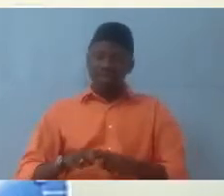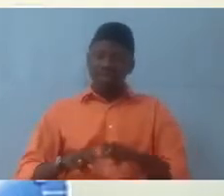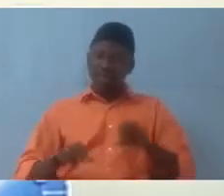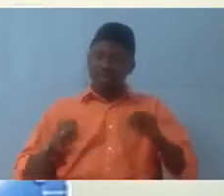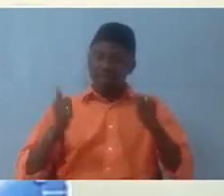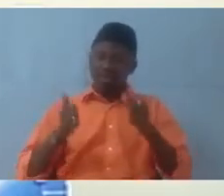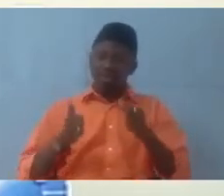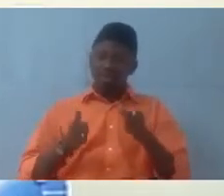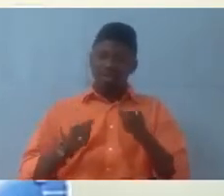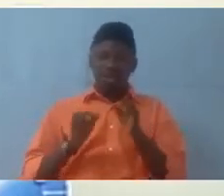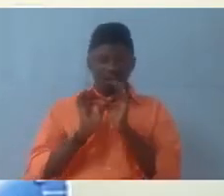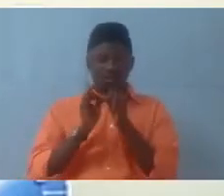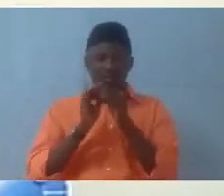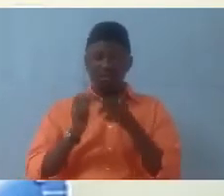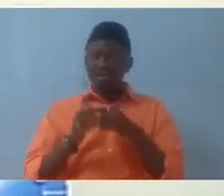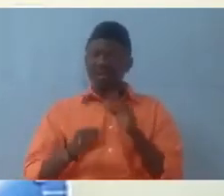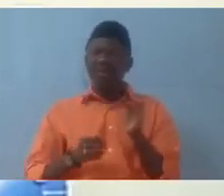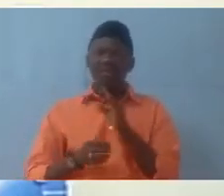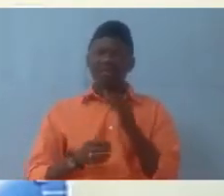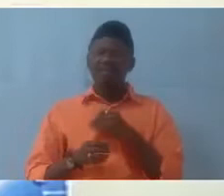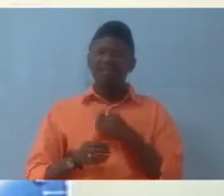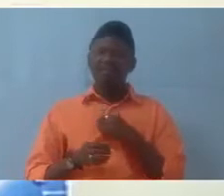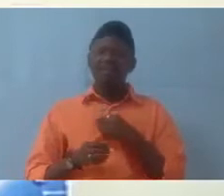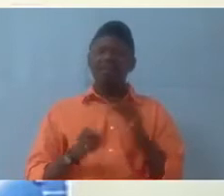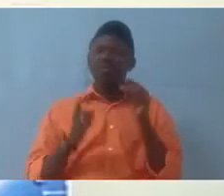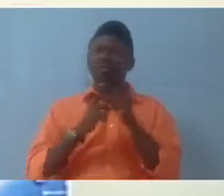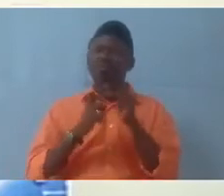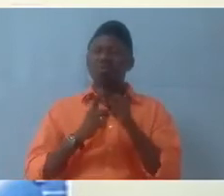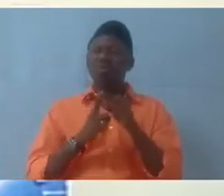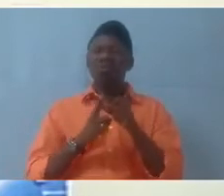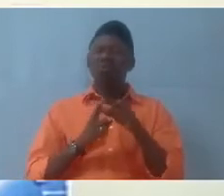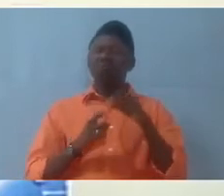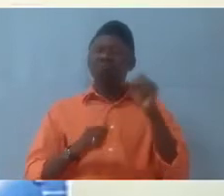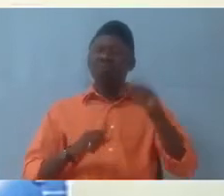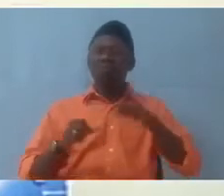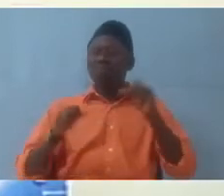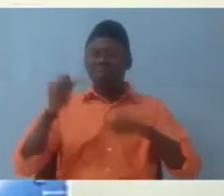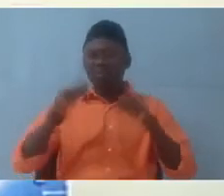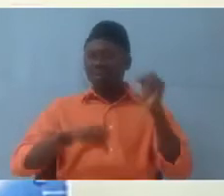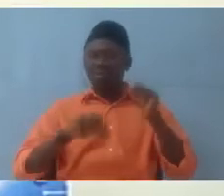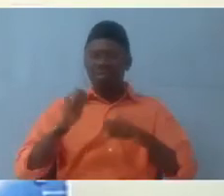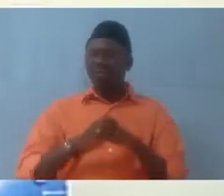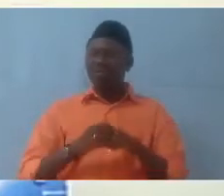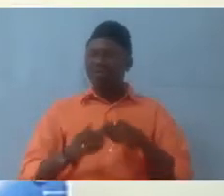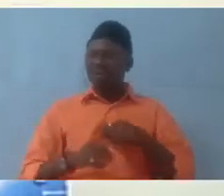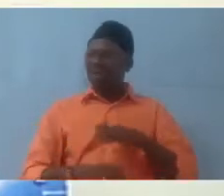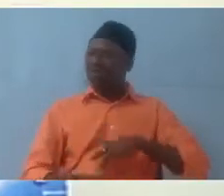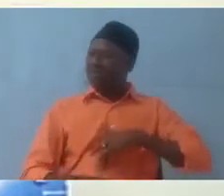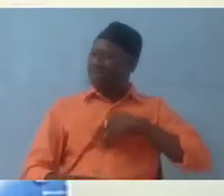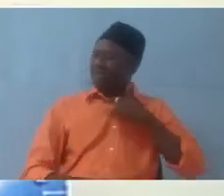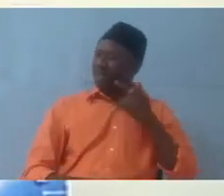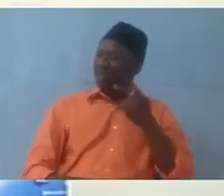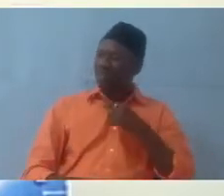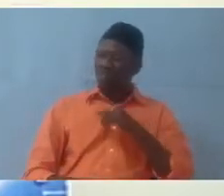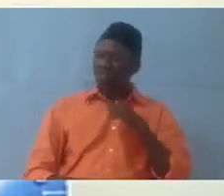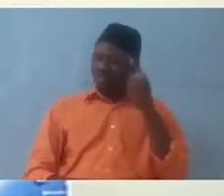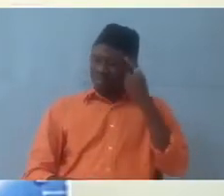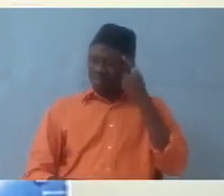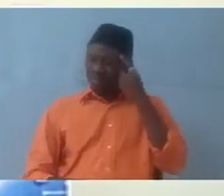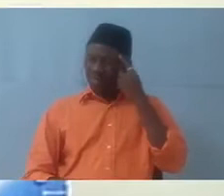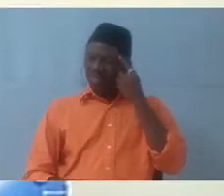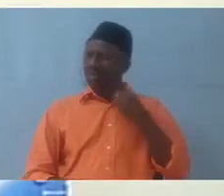very derogatory terms. Ci wax yo xamne wax ju gëna ñang la. I felt it was more or less like drawn